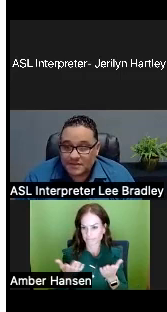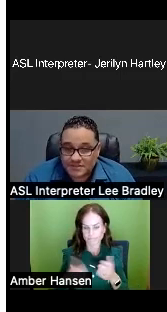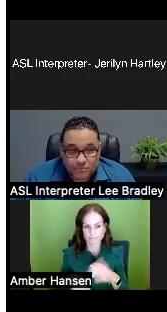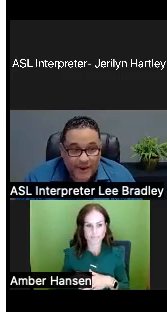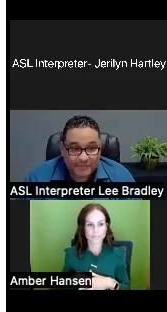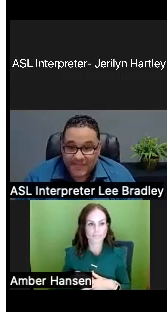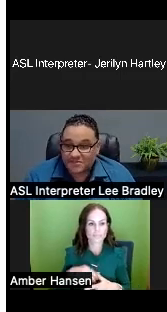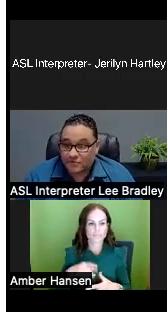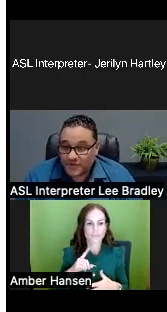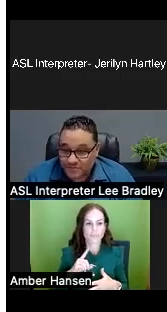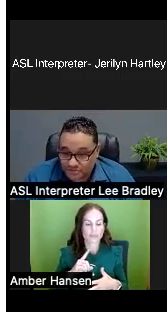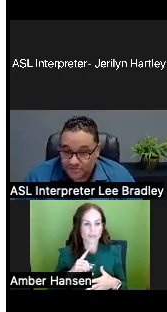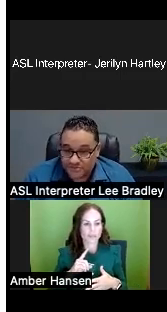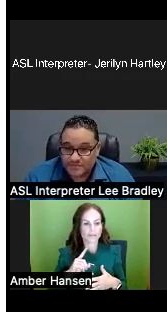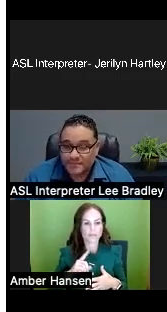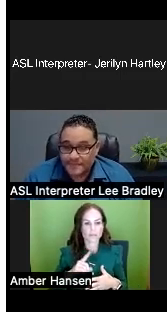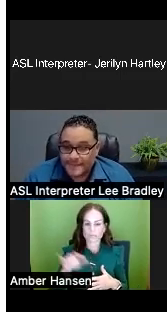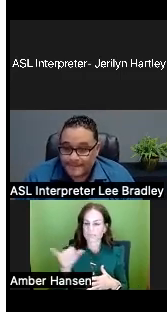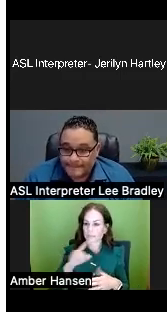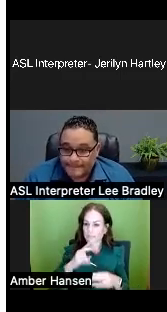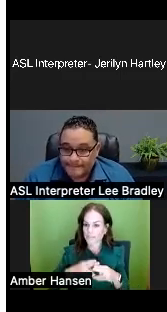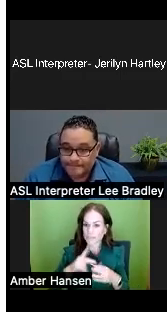And some recommendations for researchers.